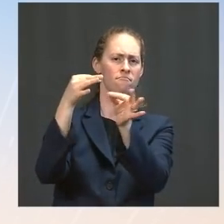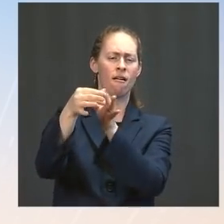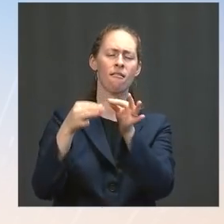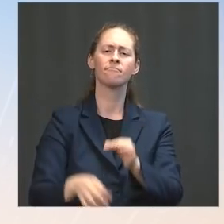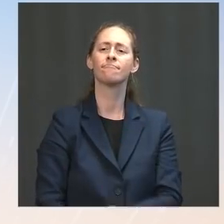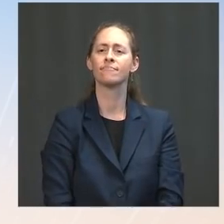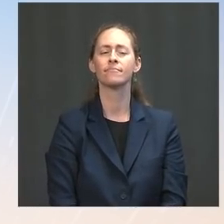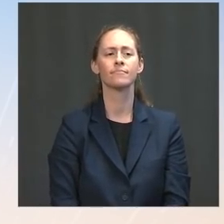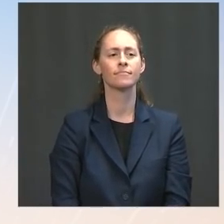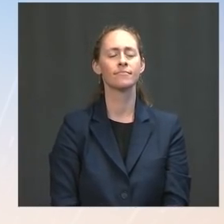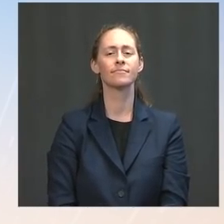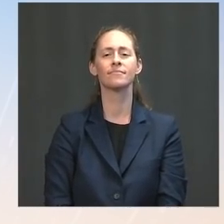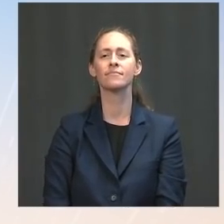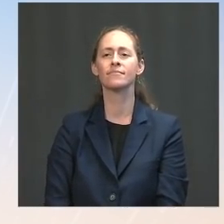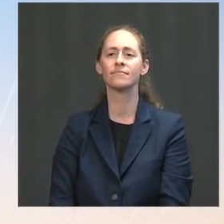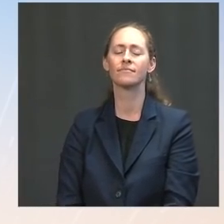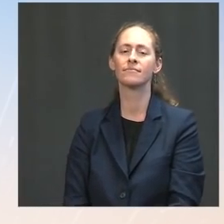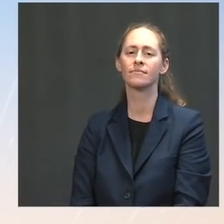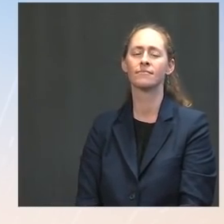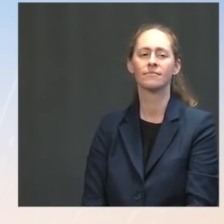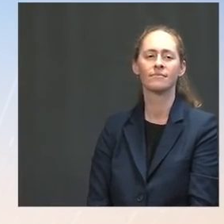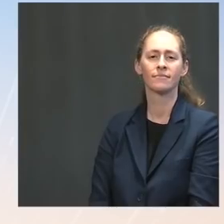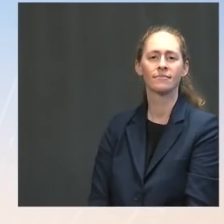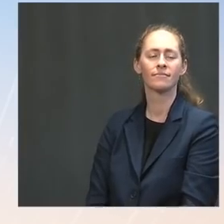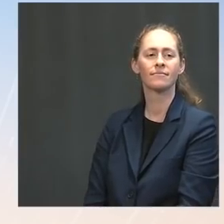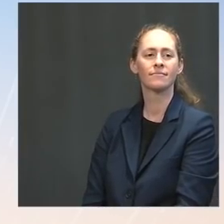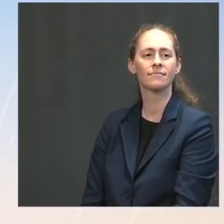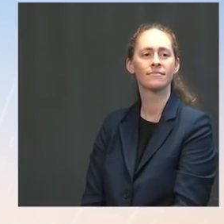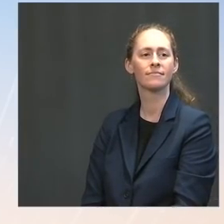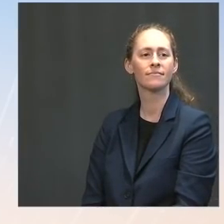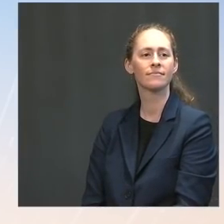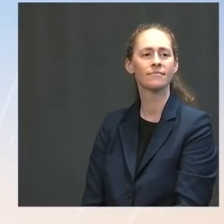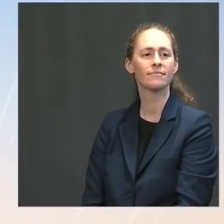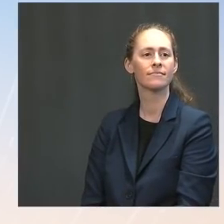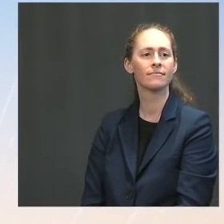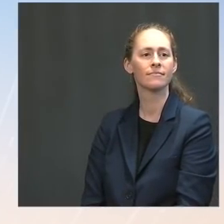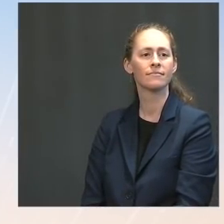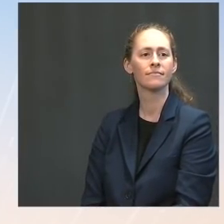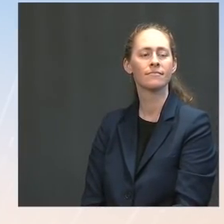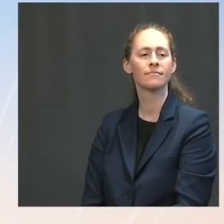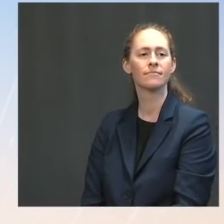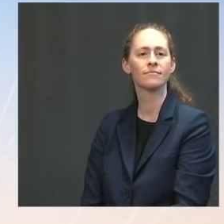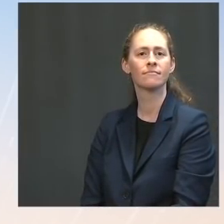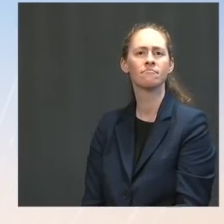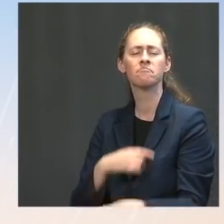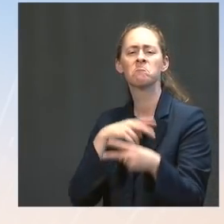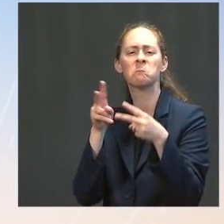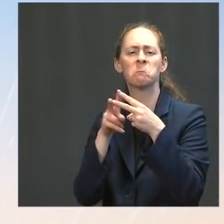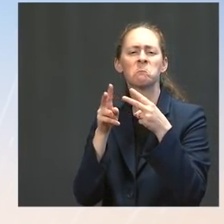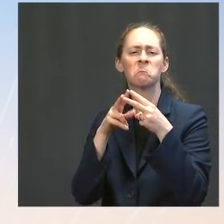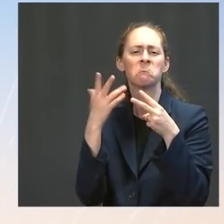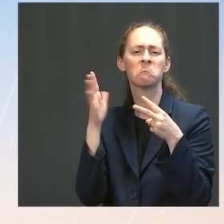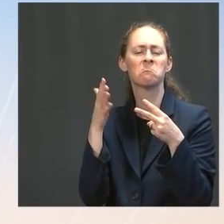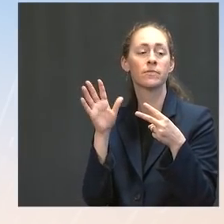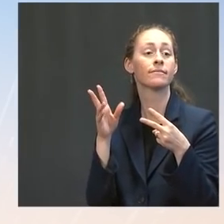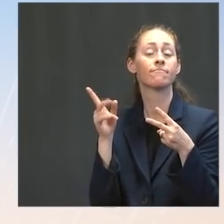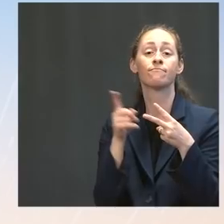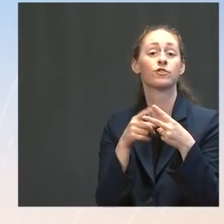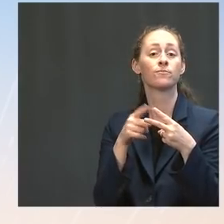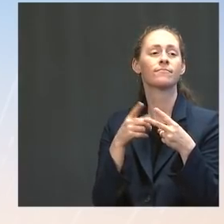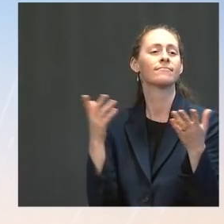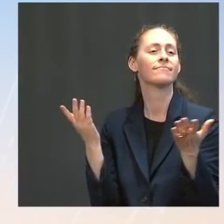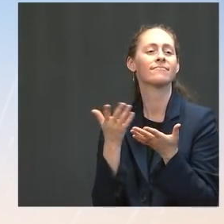housing assistance, a great deal of funding and support for addressing the climate crisis, and a great deal of tax credits for